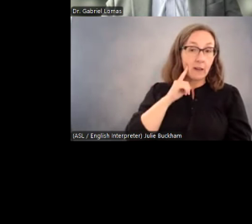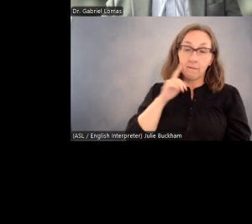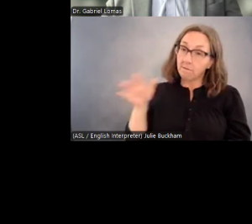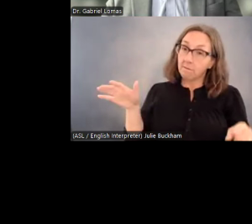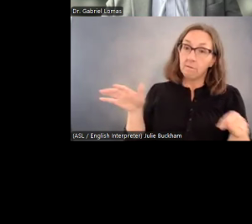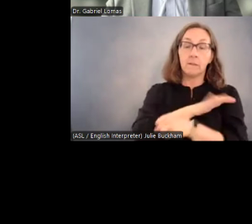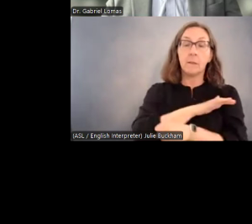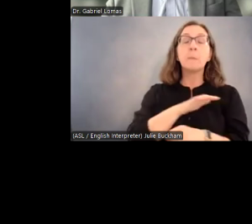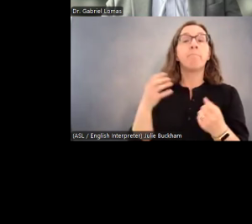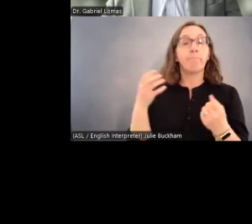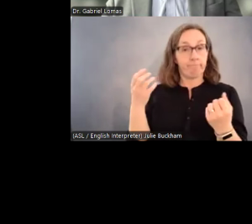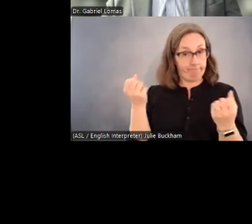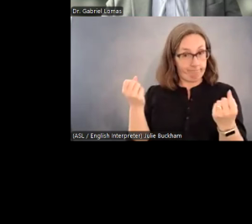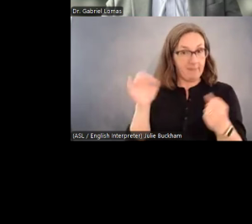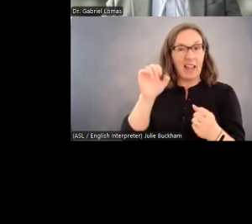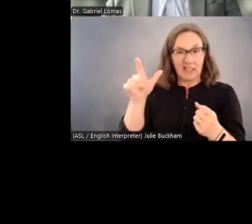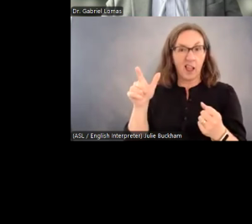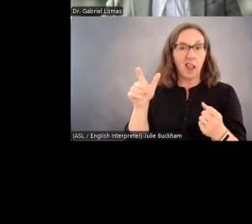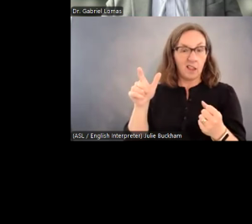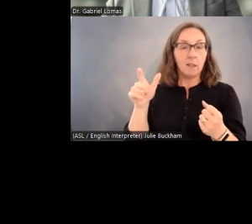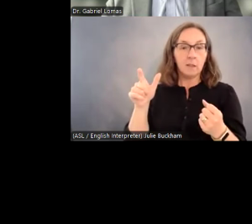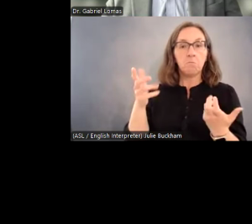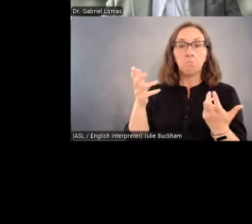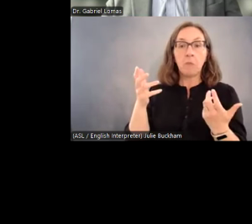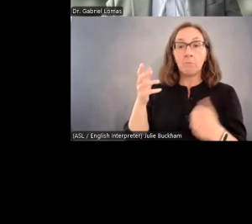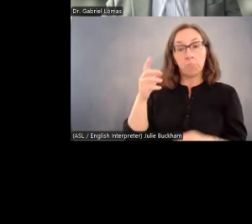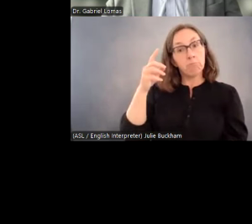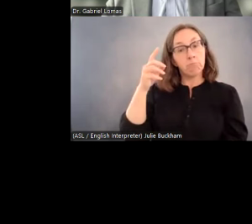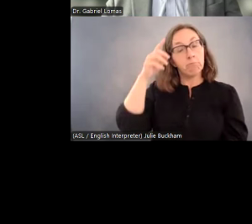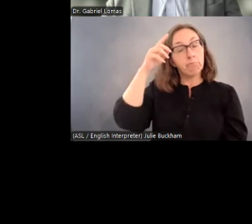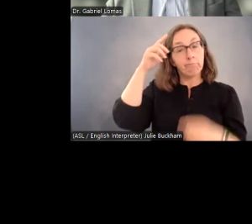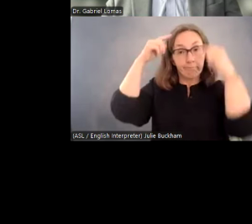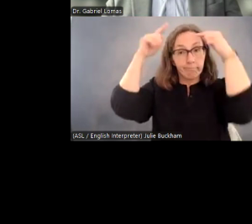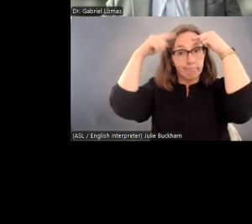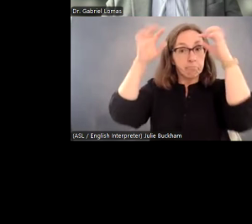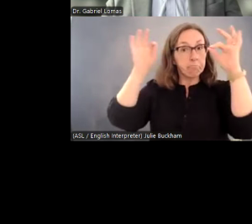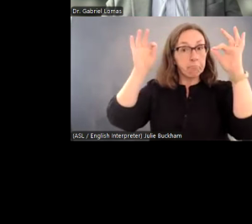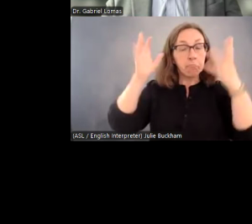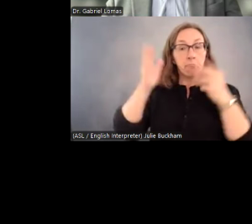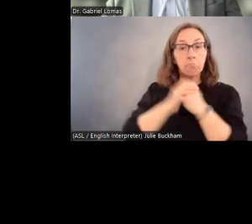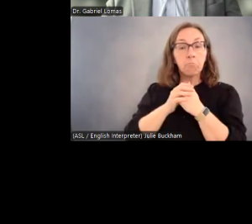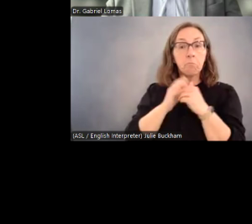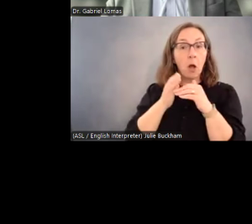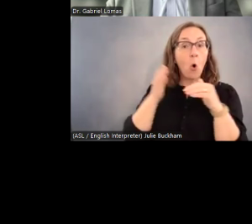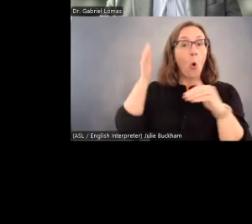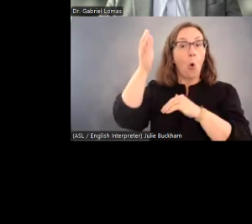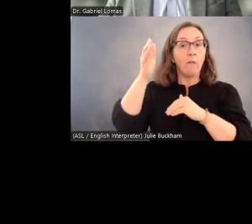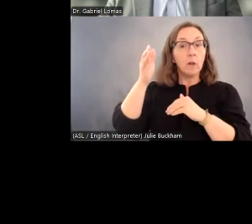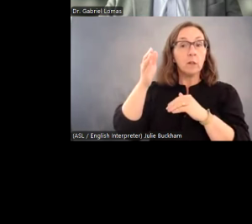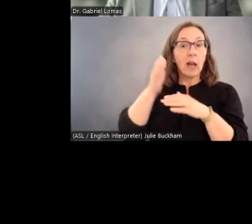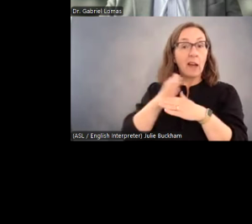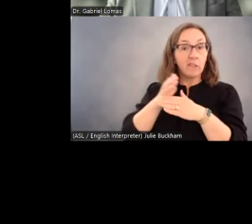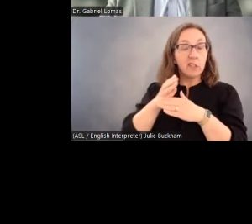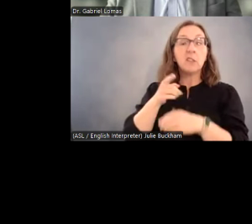proficient in ASL, average or above intelligence, parents both in prison because of drug use, lived with